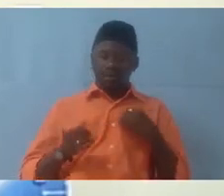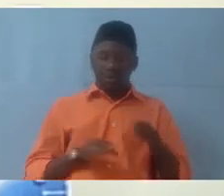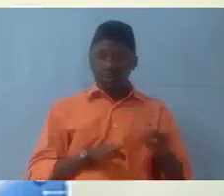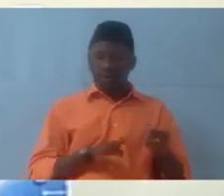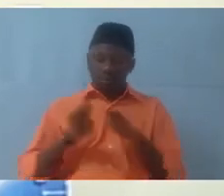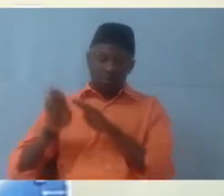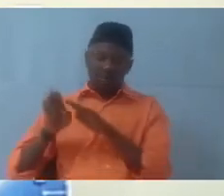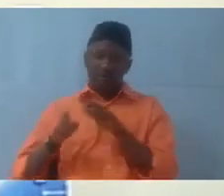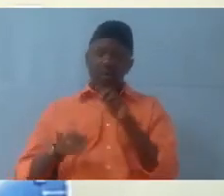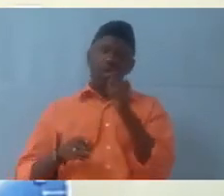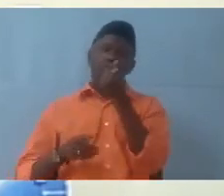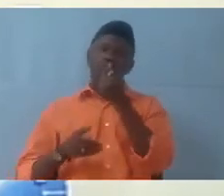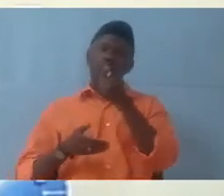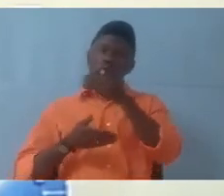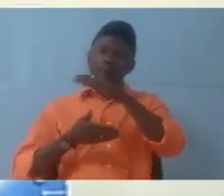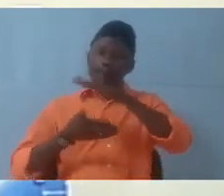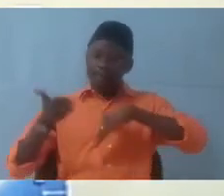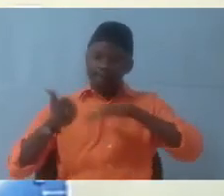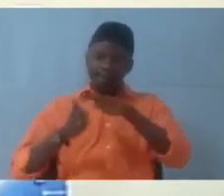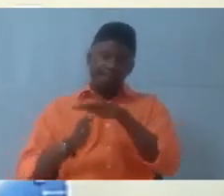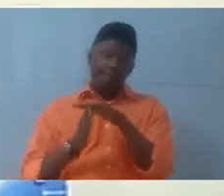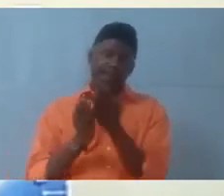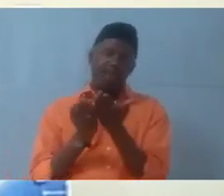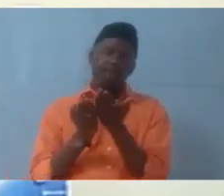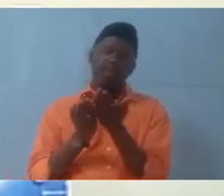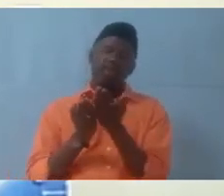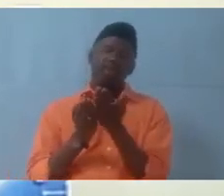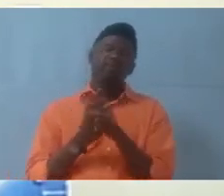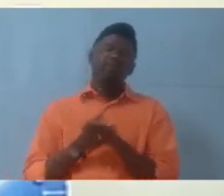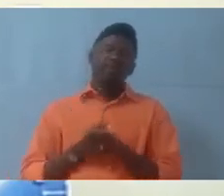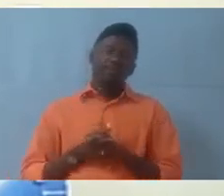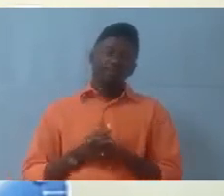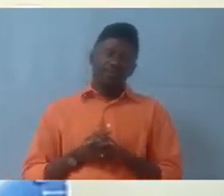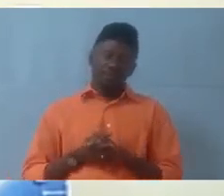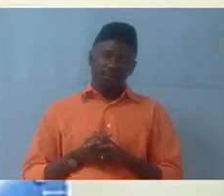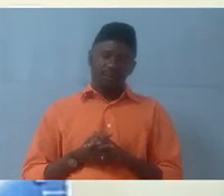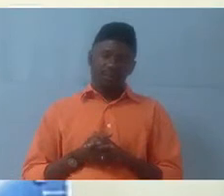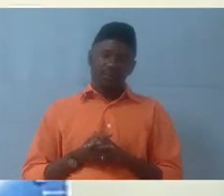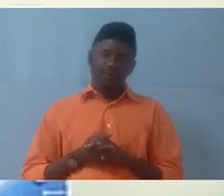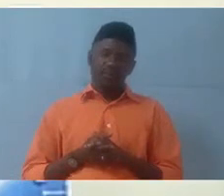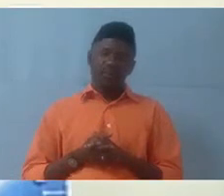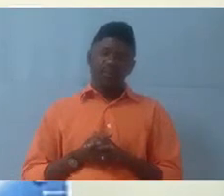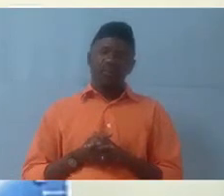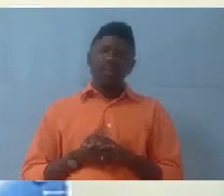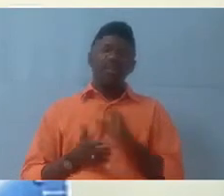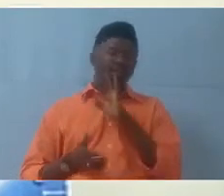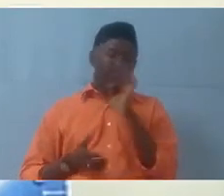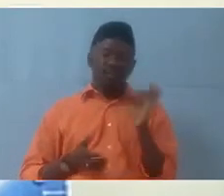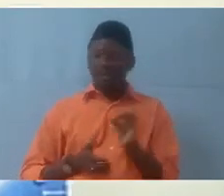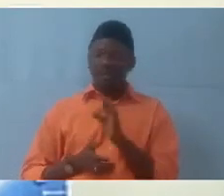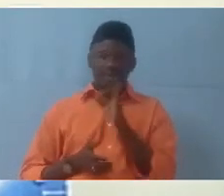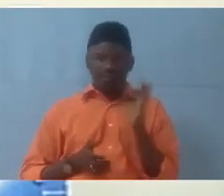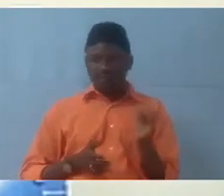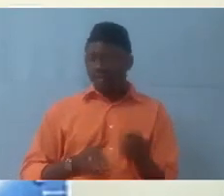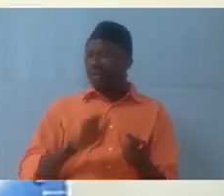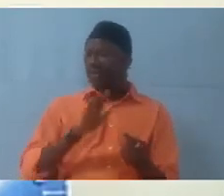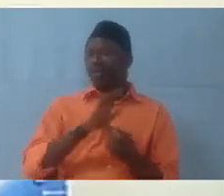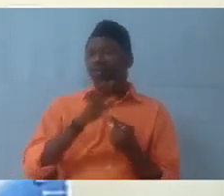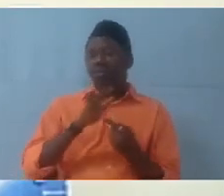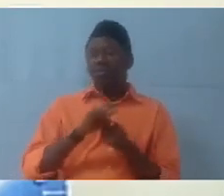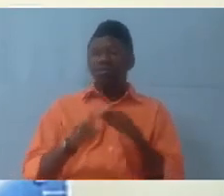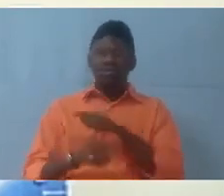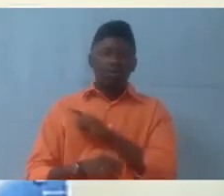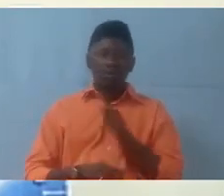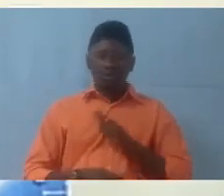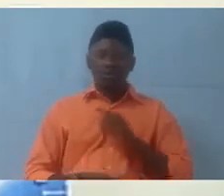a new page. Ci comme ka ñu ngi tox nak ci jamono ju S. It is quite important for us to understand the